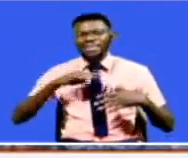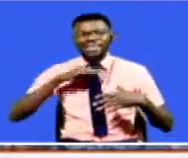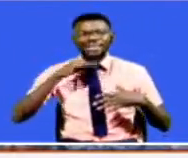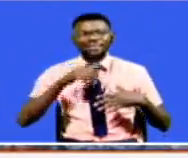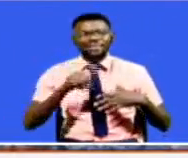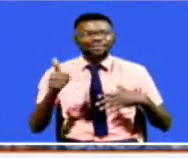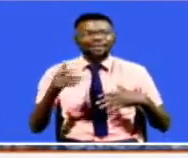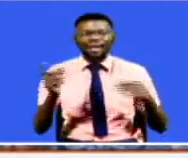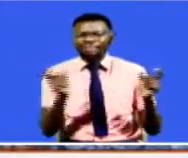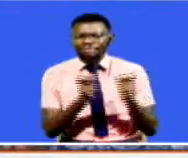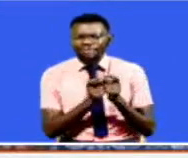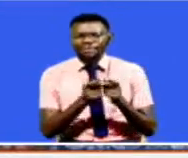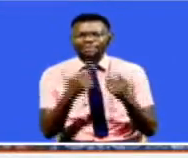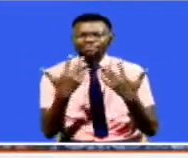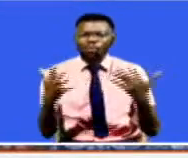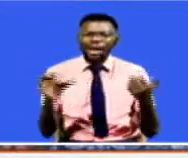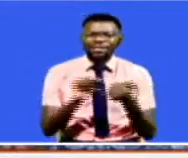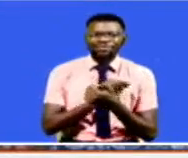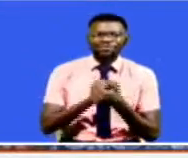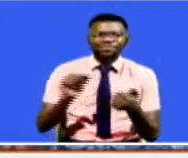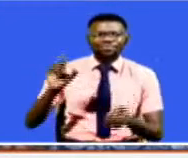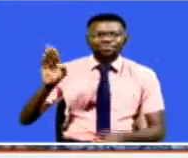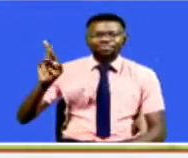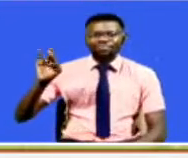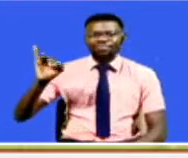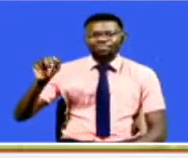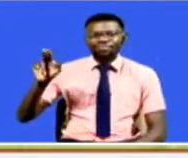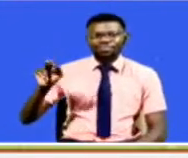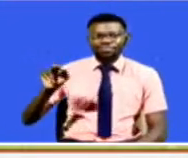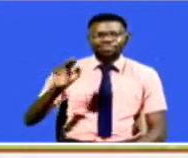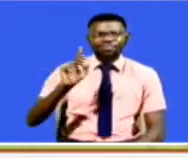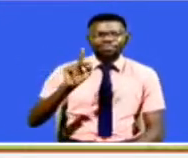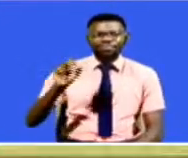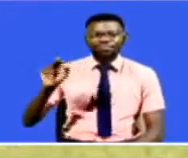destroyed. Bramwell Bwire, KTN News,